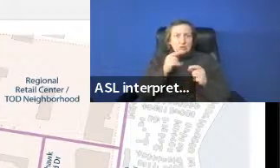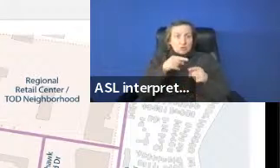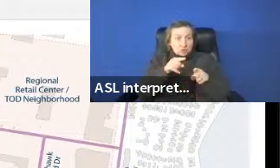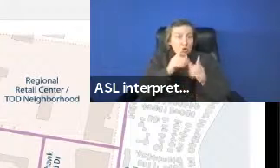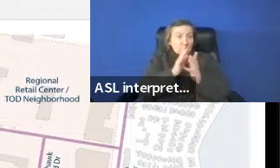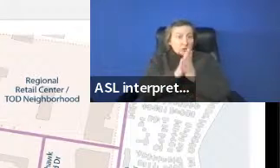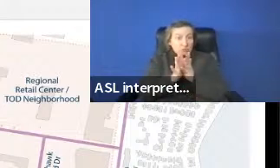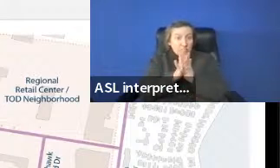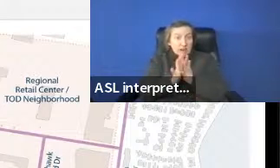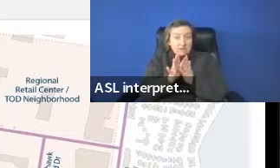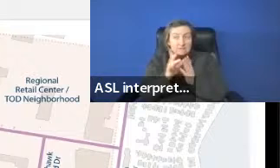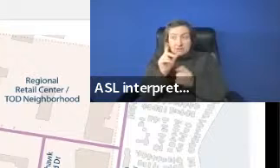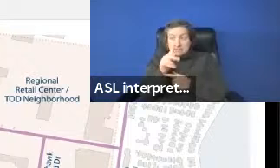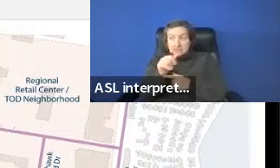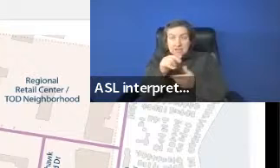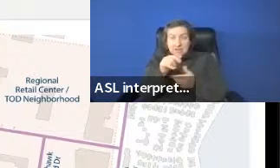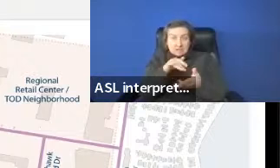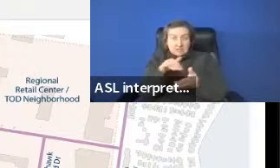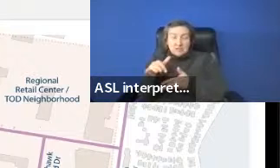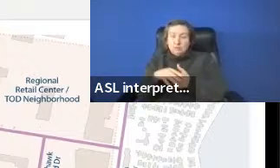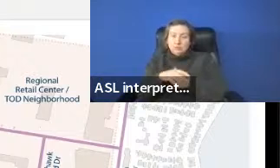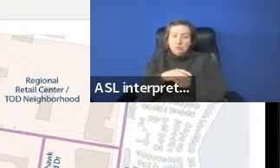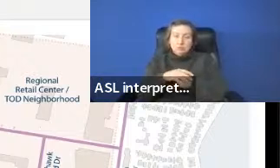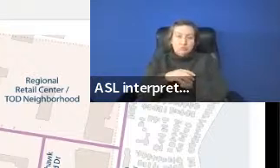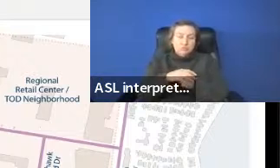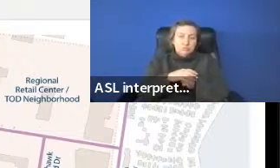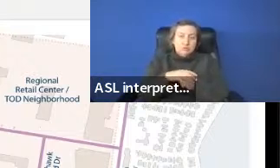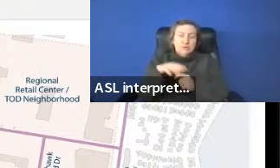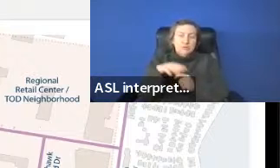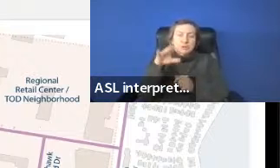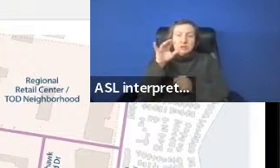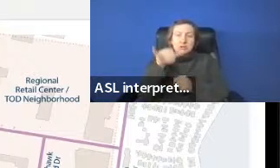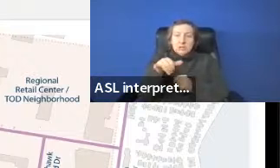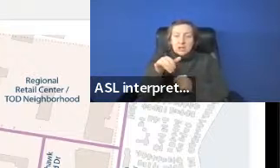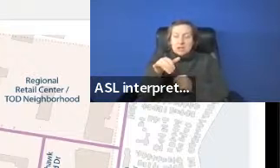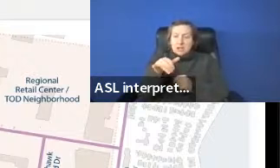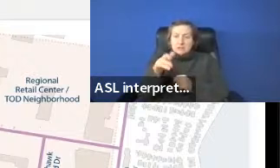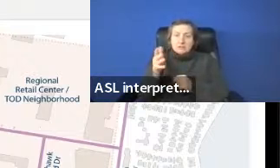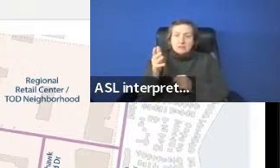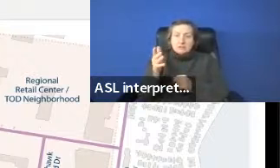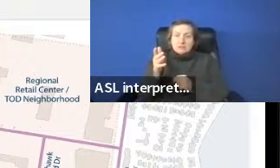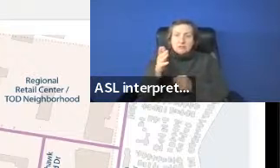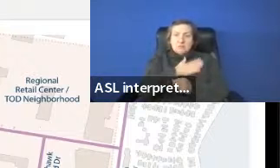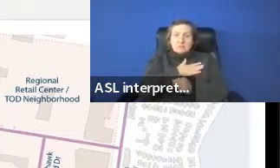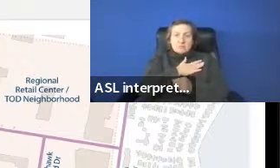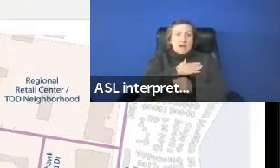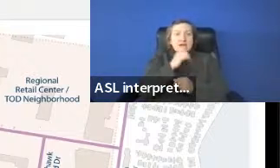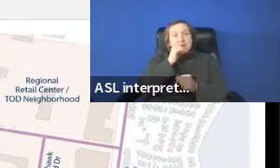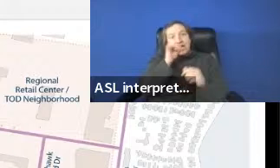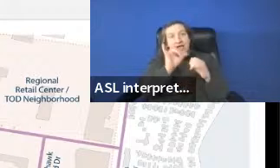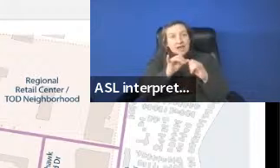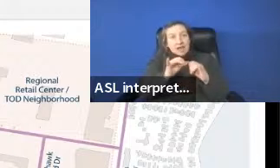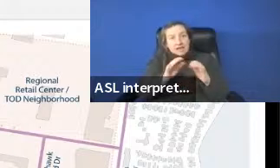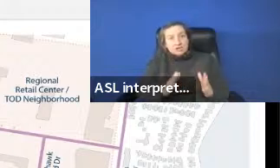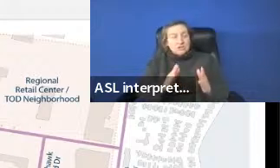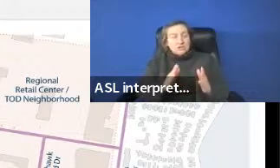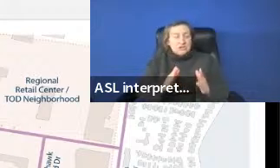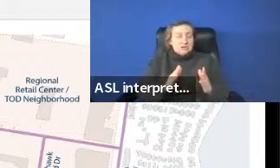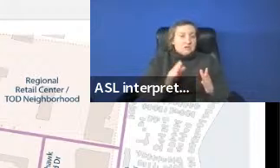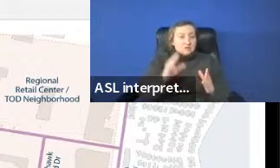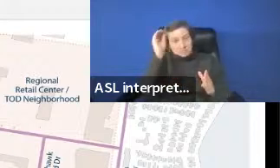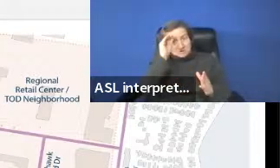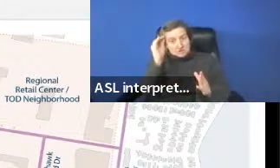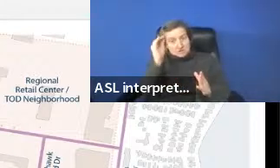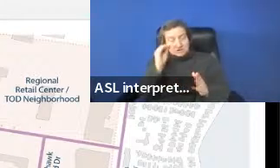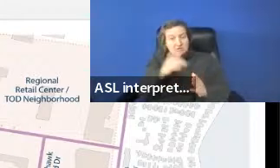data study that's coming, but that definitely, in my non-engineer anecdotal opinion, feels like a